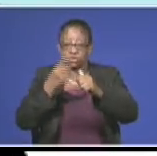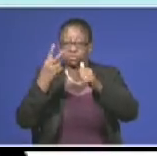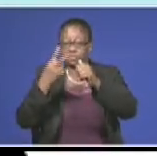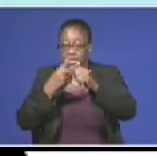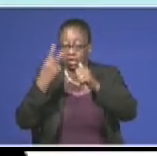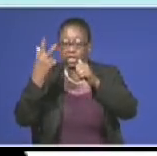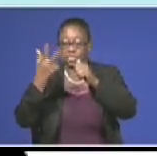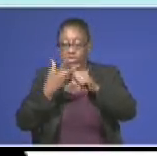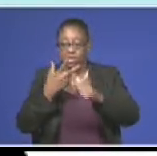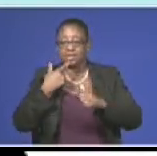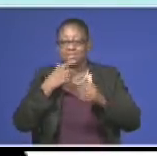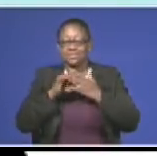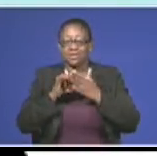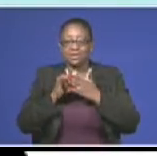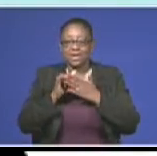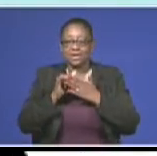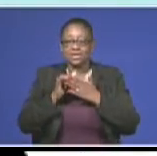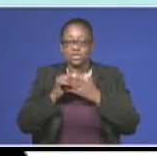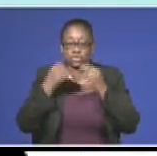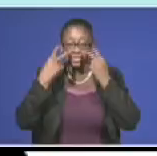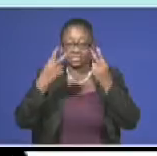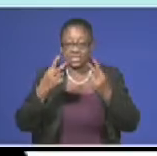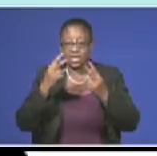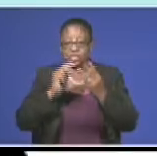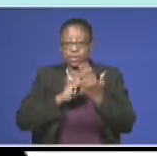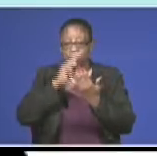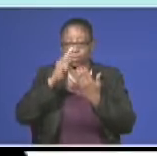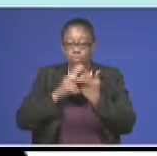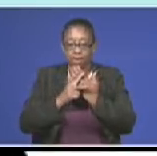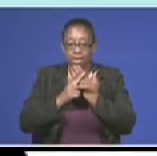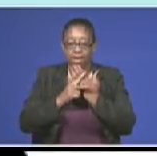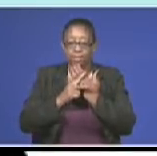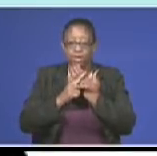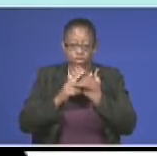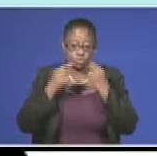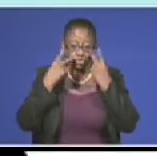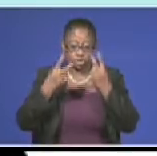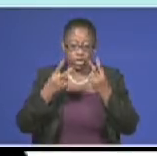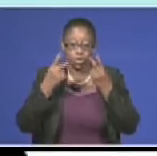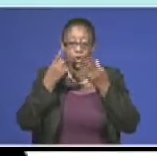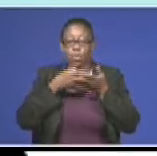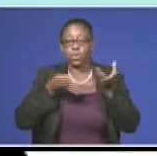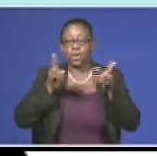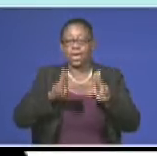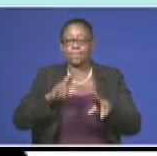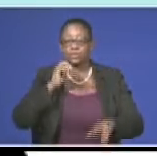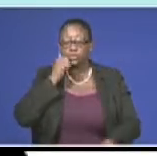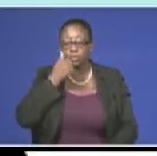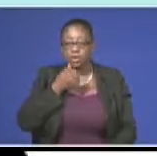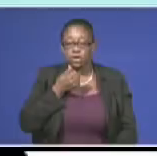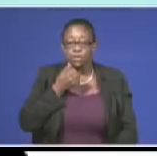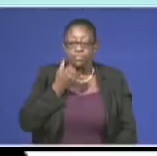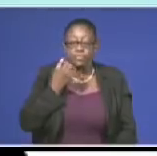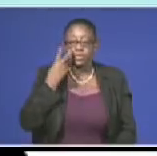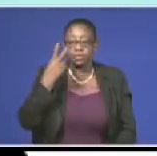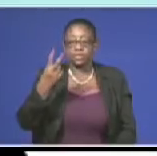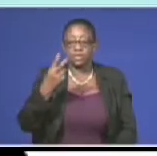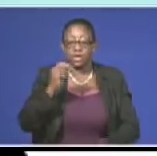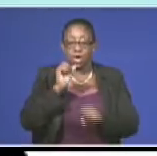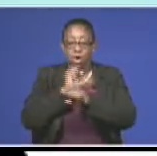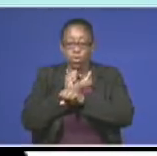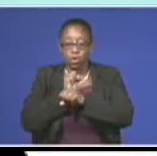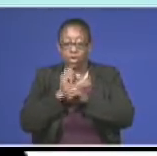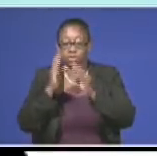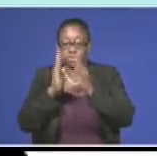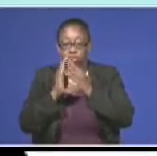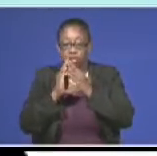full program come in fall. So what's happening tomorrow, in fact, at the workshop at the University of the